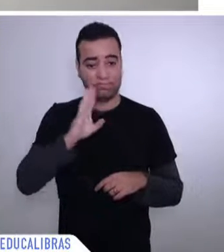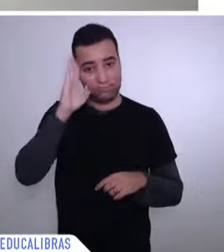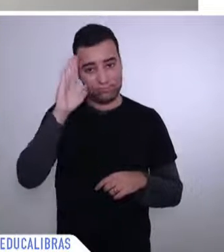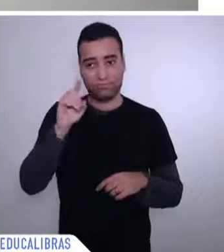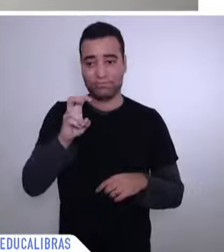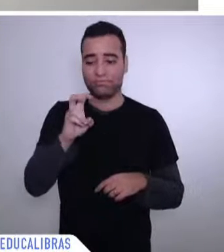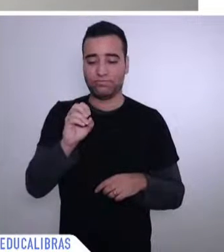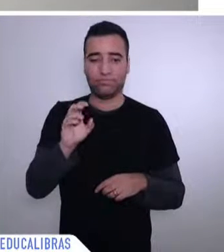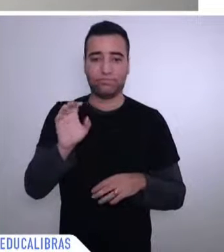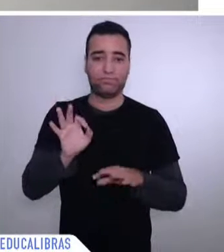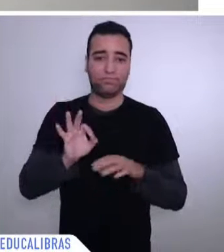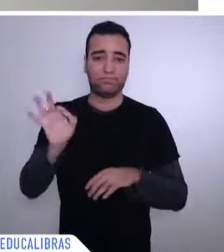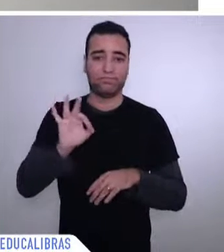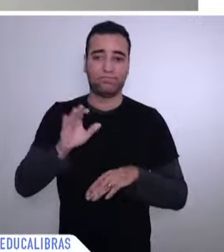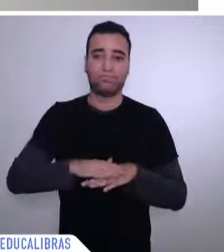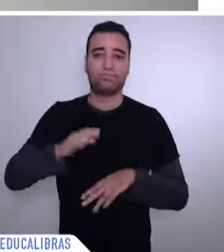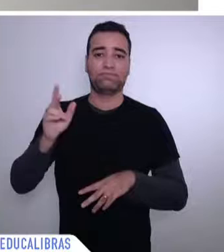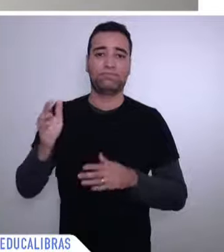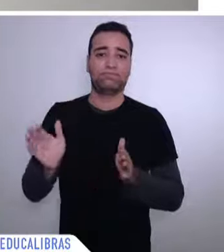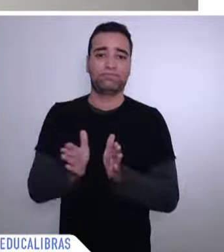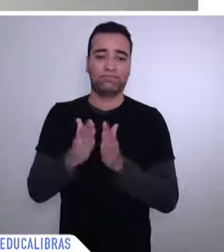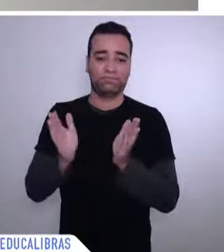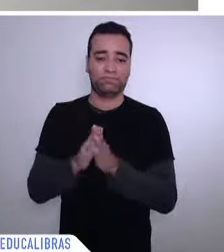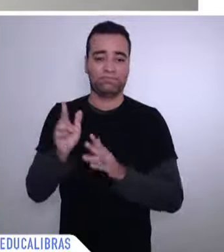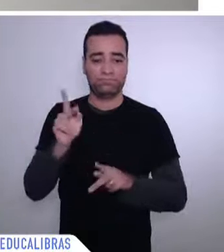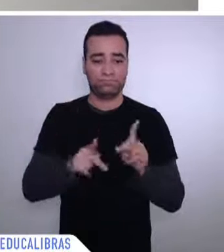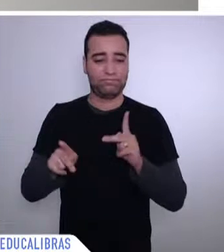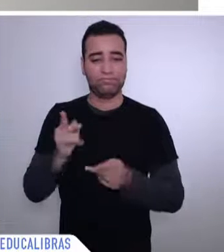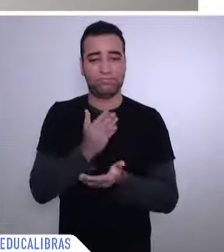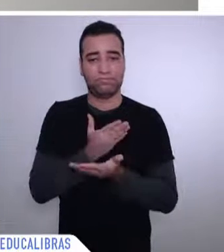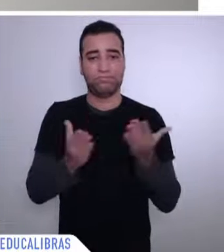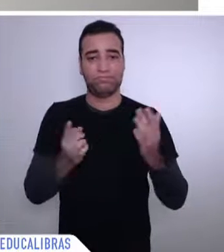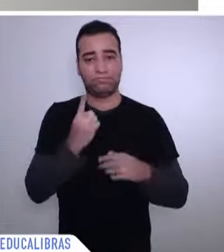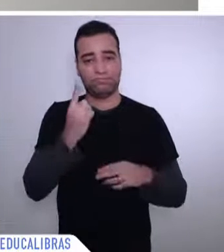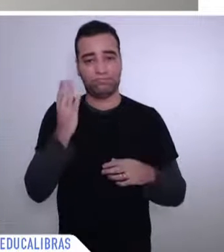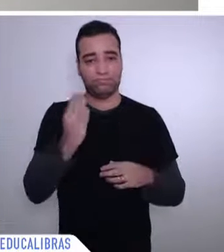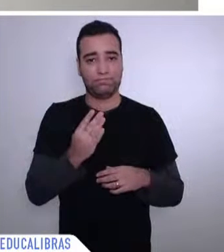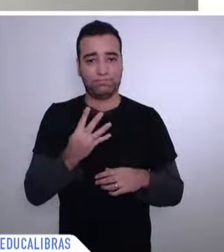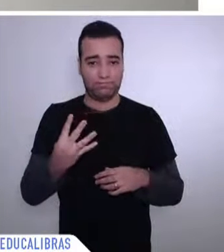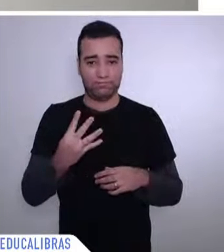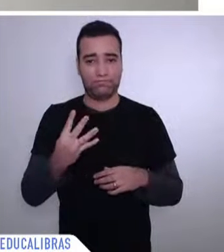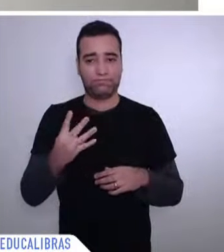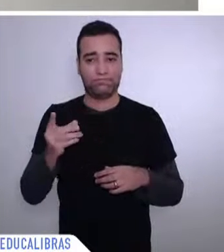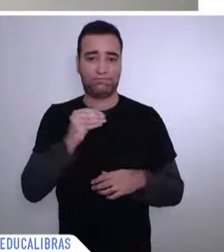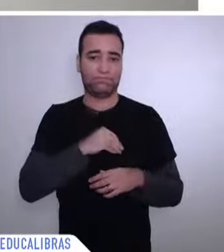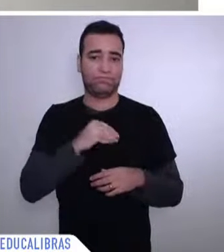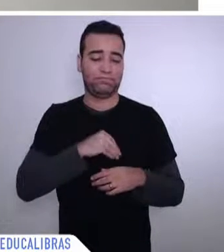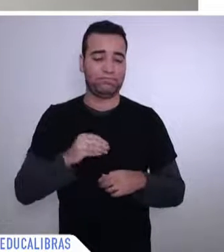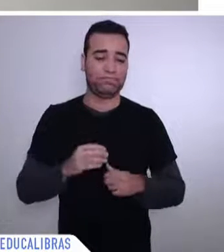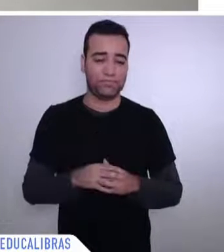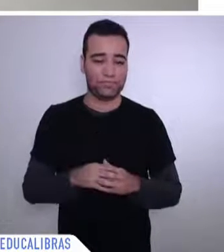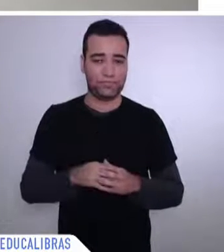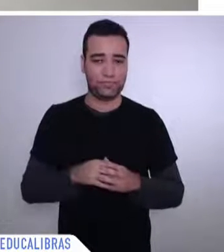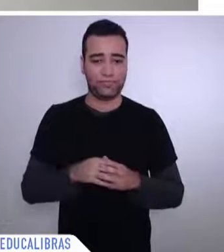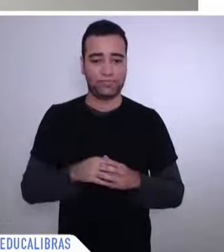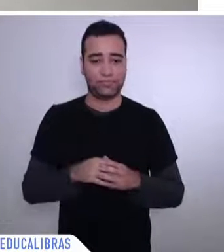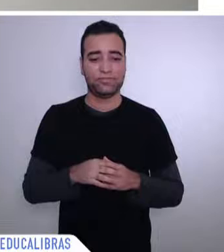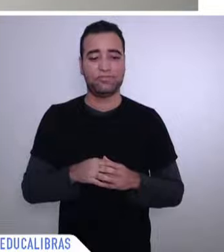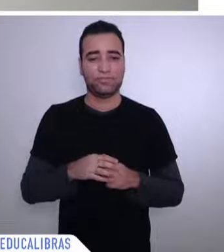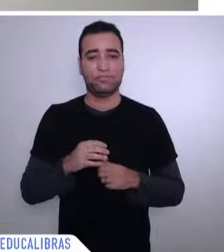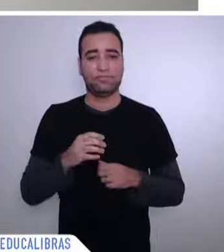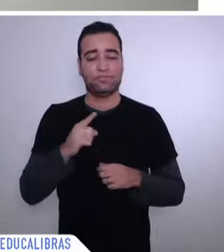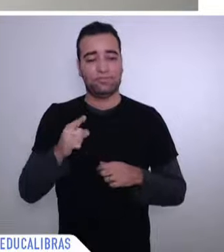that the drop in income levels in the recent period has affected the poorest half